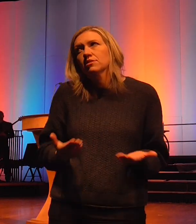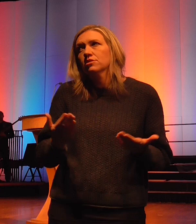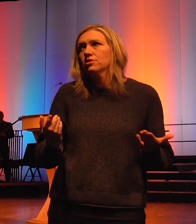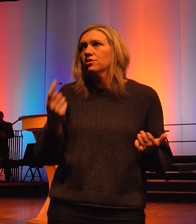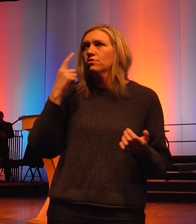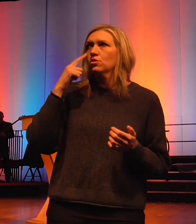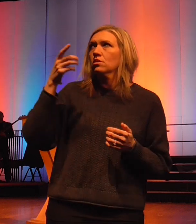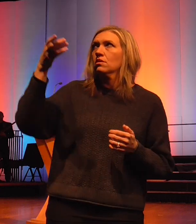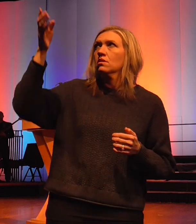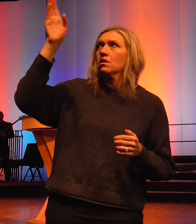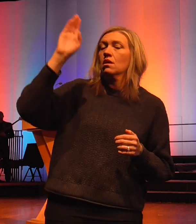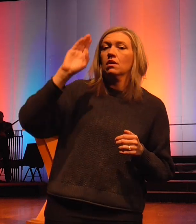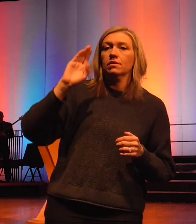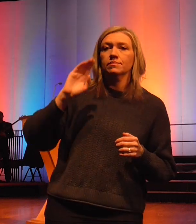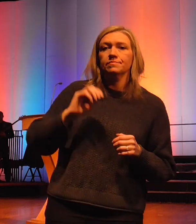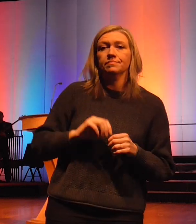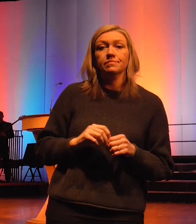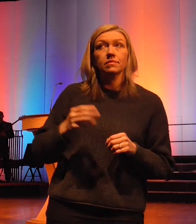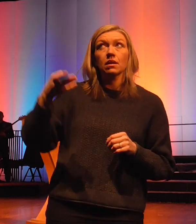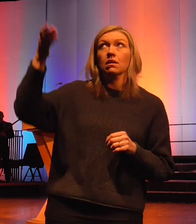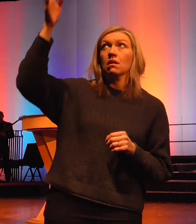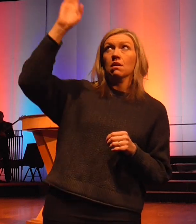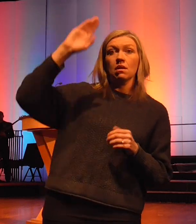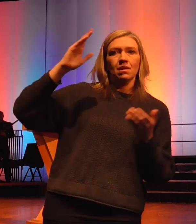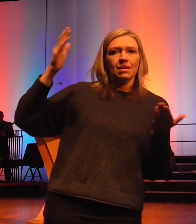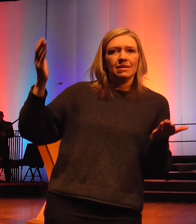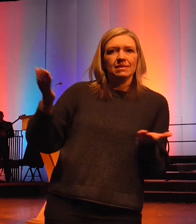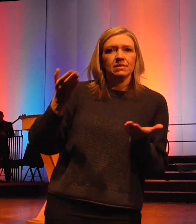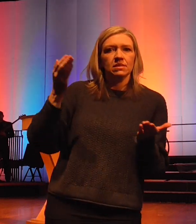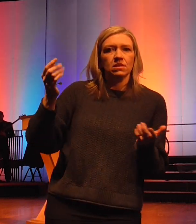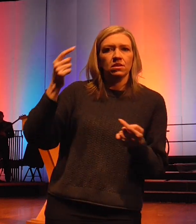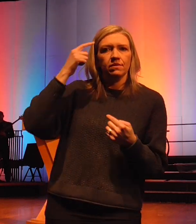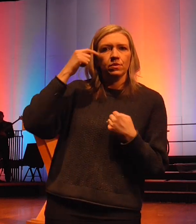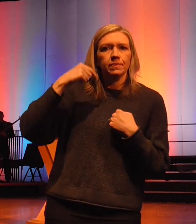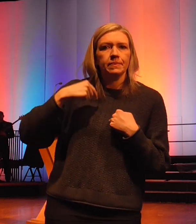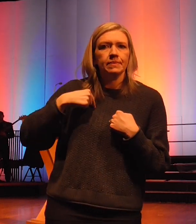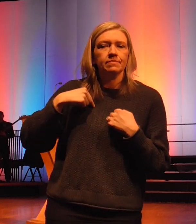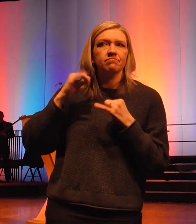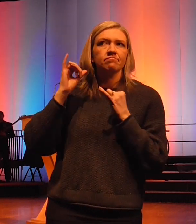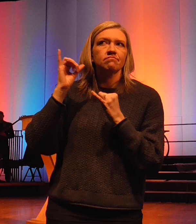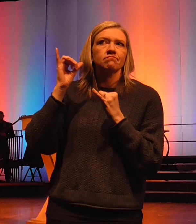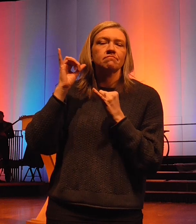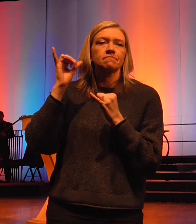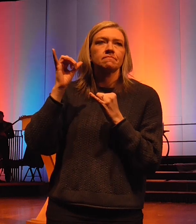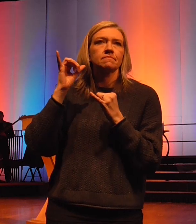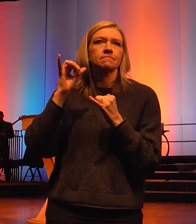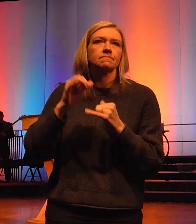God, and God is here for me.